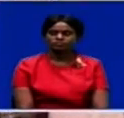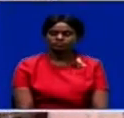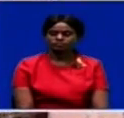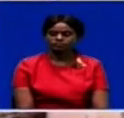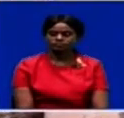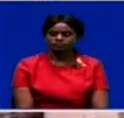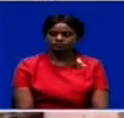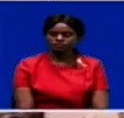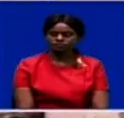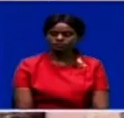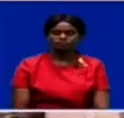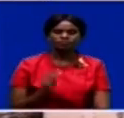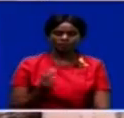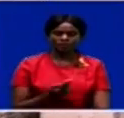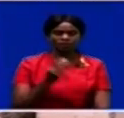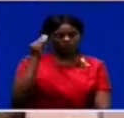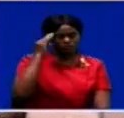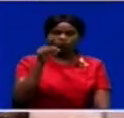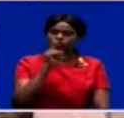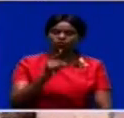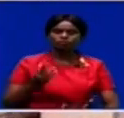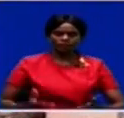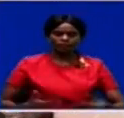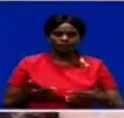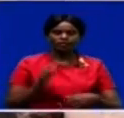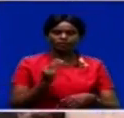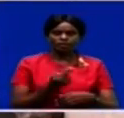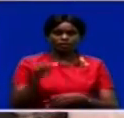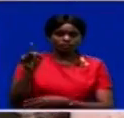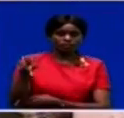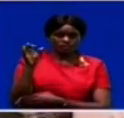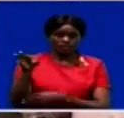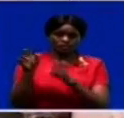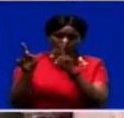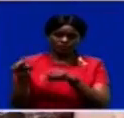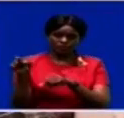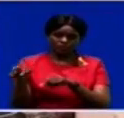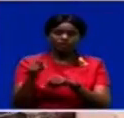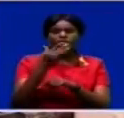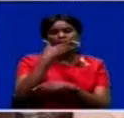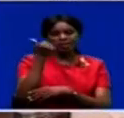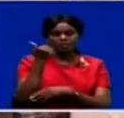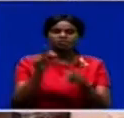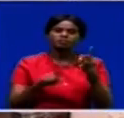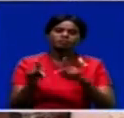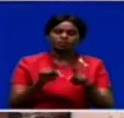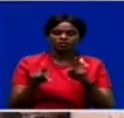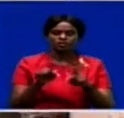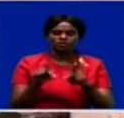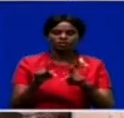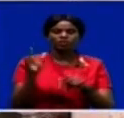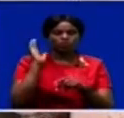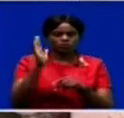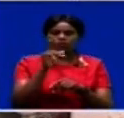Confident that the candidates that were filled in as Patriotic Front are best candidates, and definitely they are going to